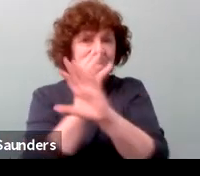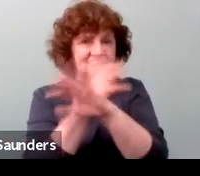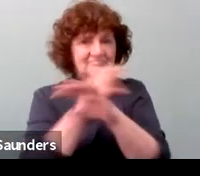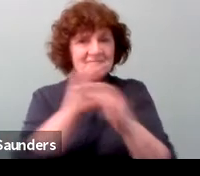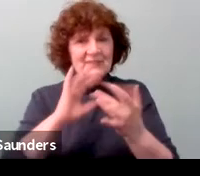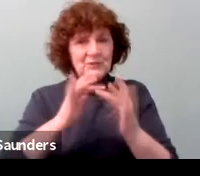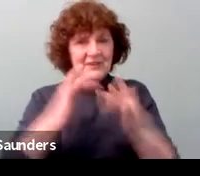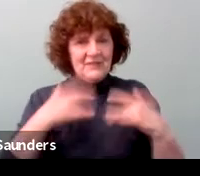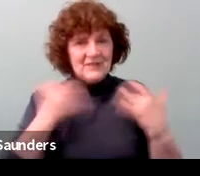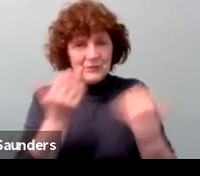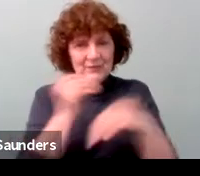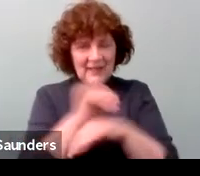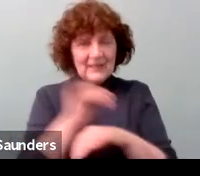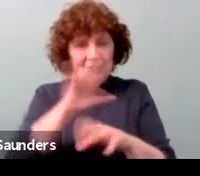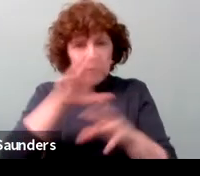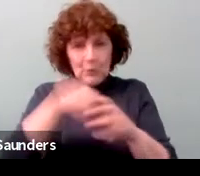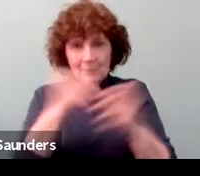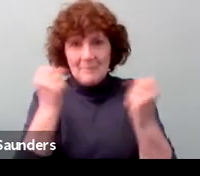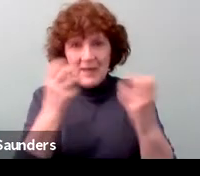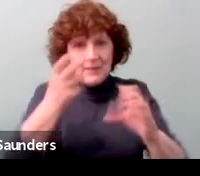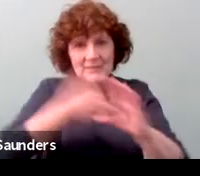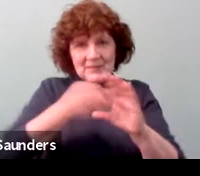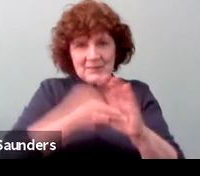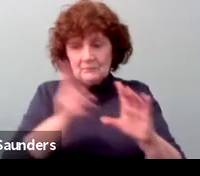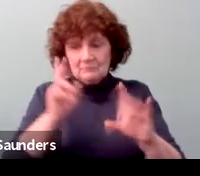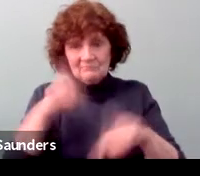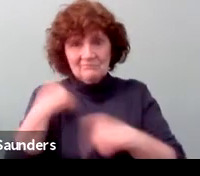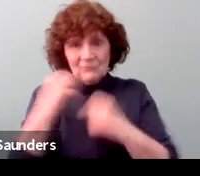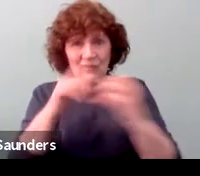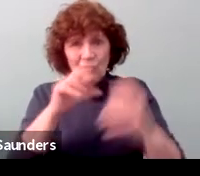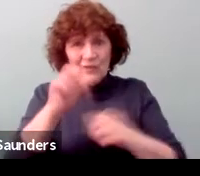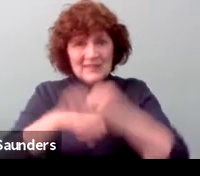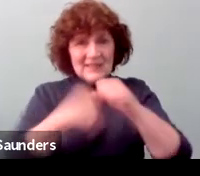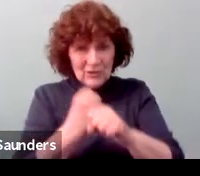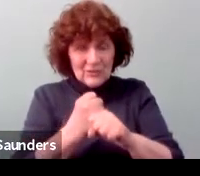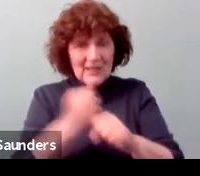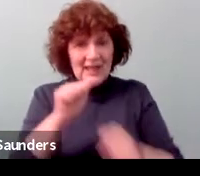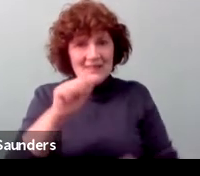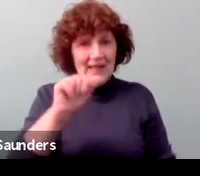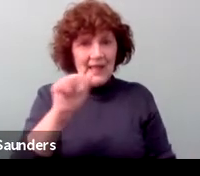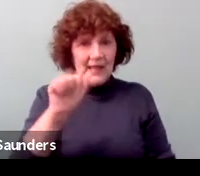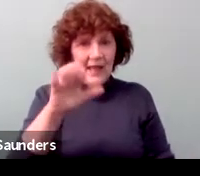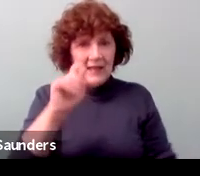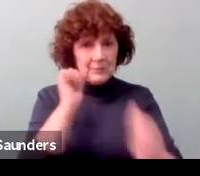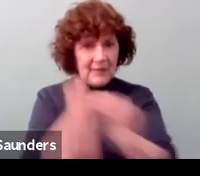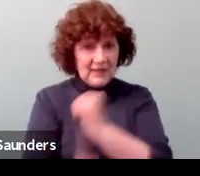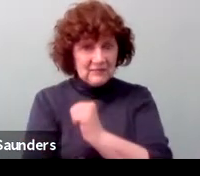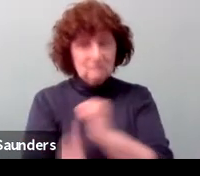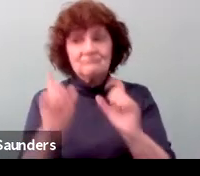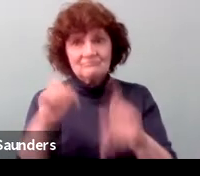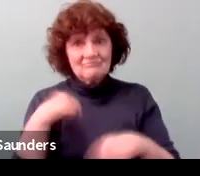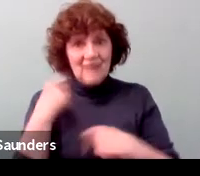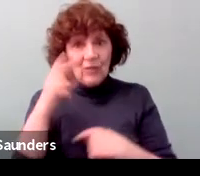participants. More than 30 years since the enactment of the Americans with Disabilities Act, numerous health